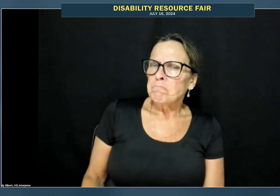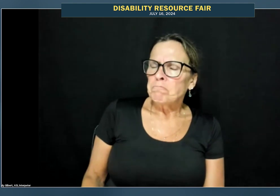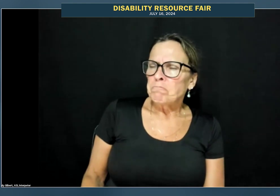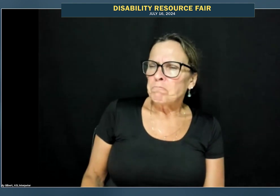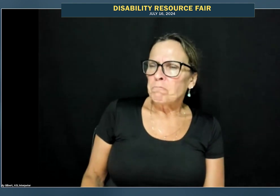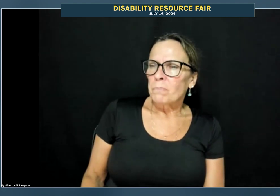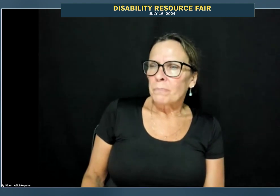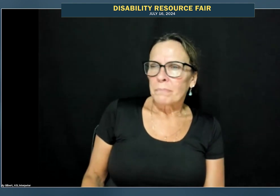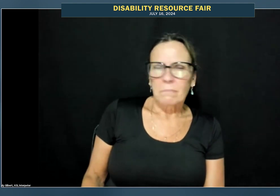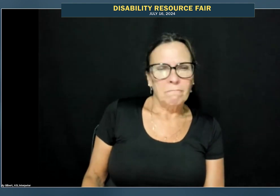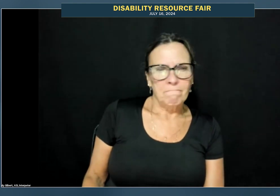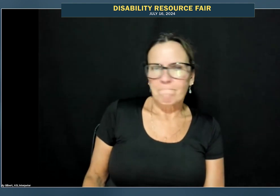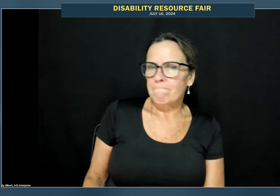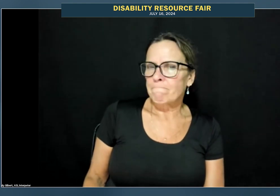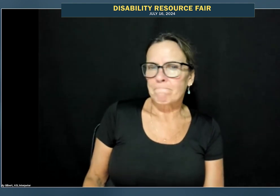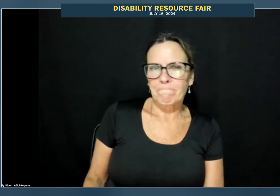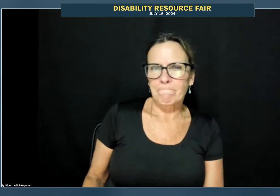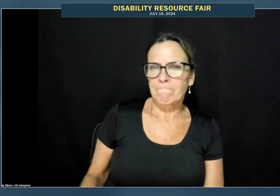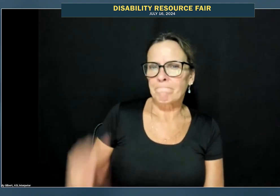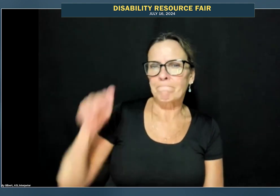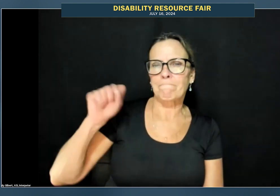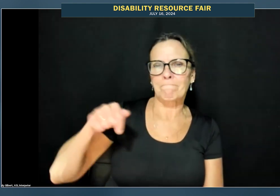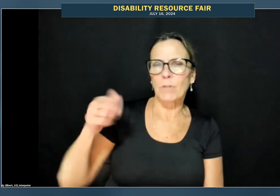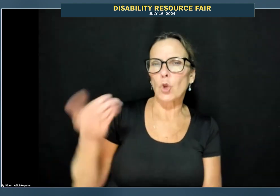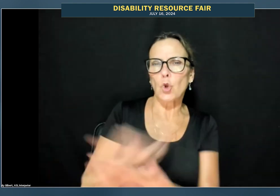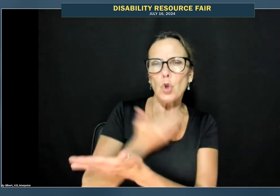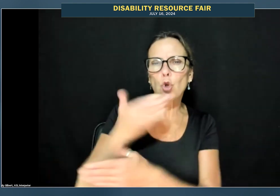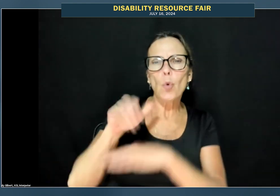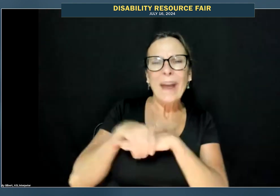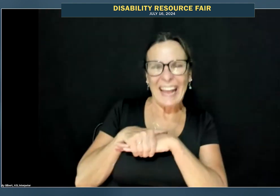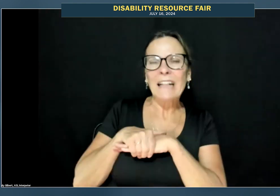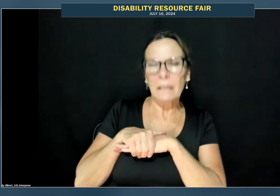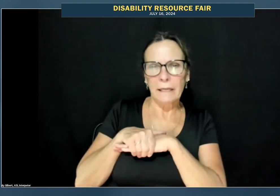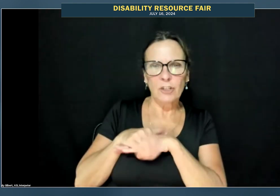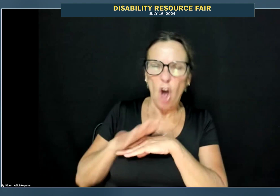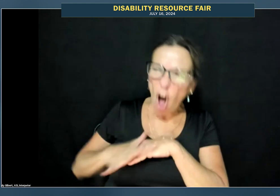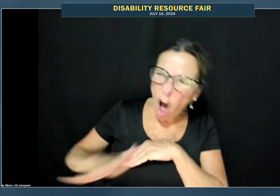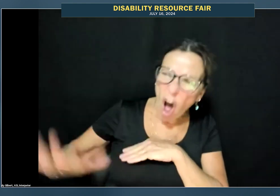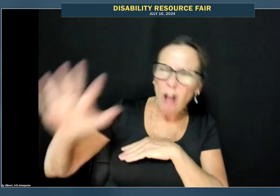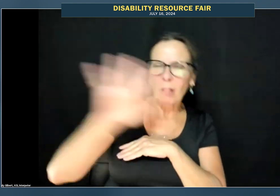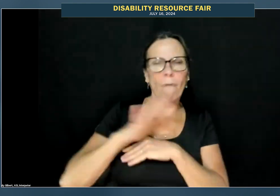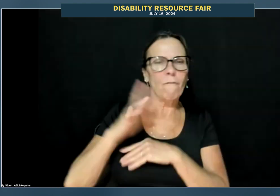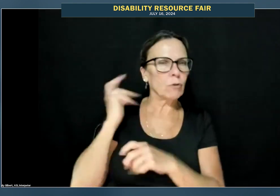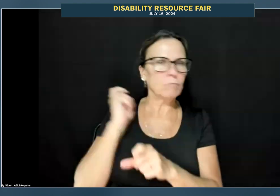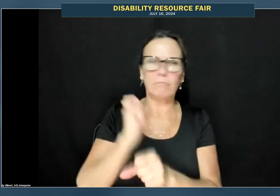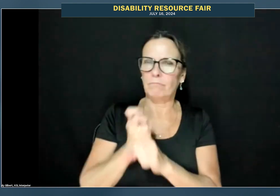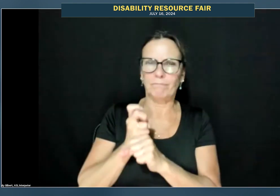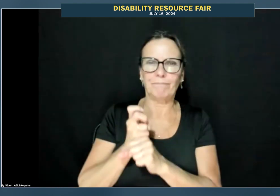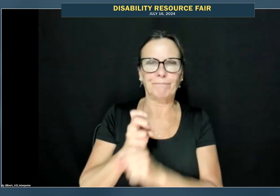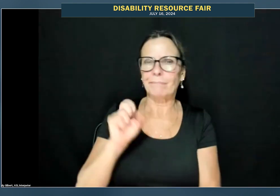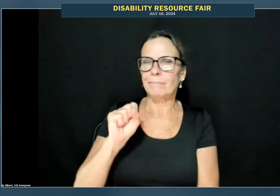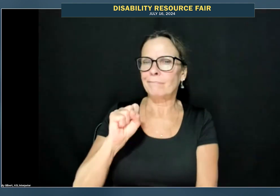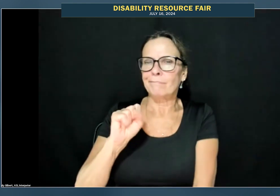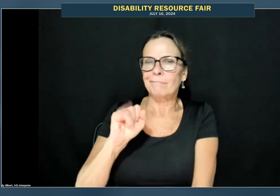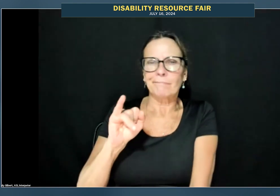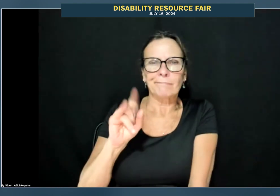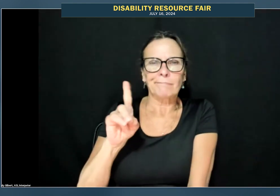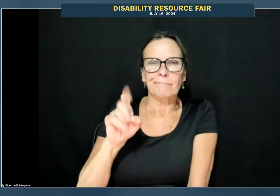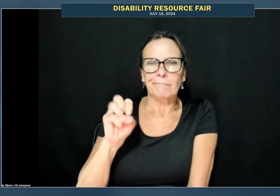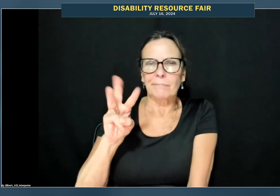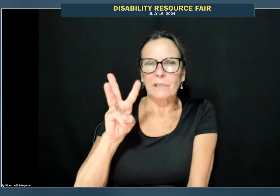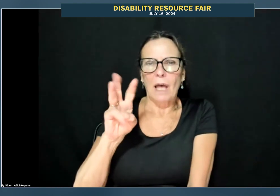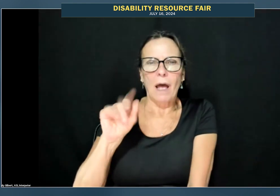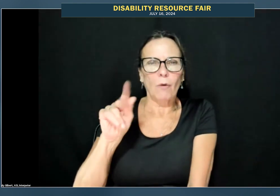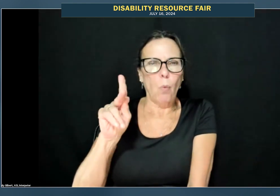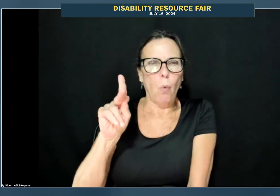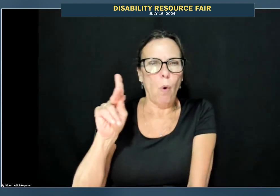it's one of the difficulties of living in New England. And I think the inventory of sidewalks is really a critical